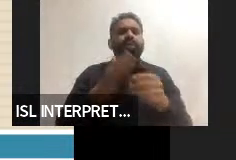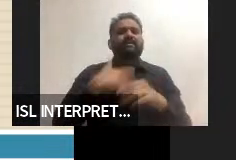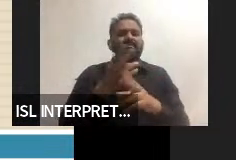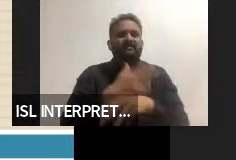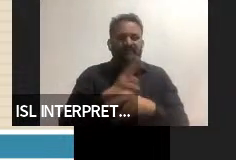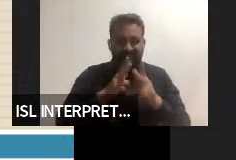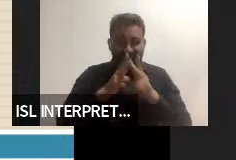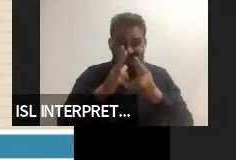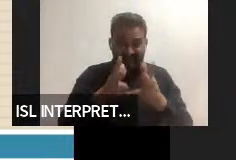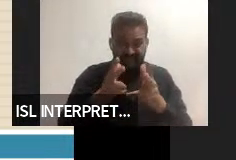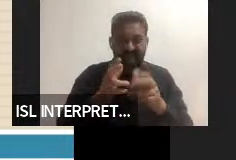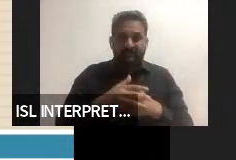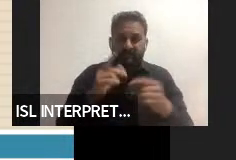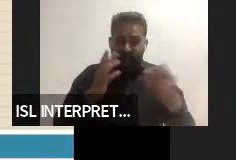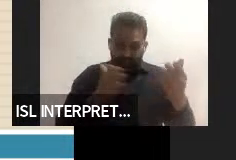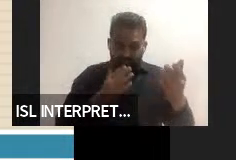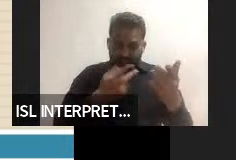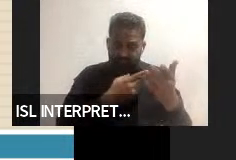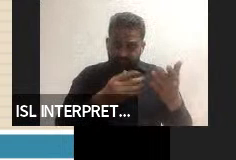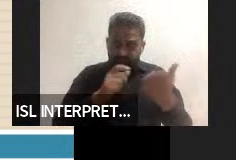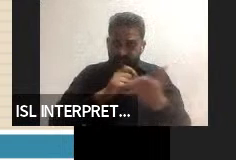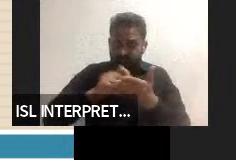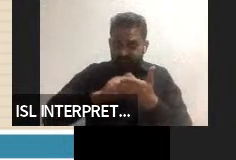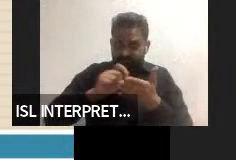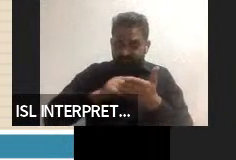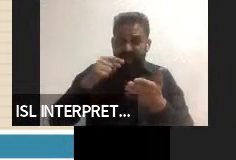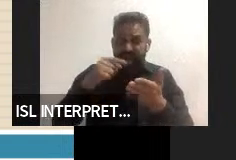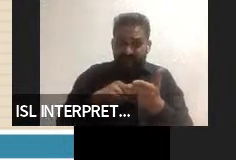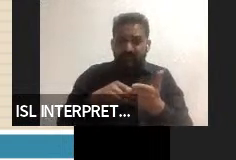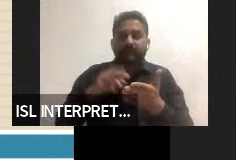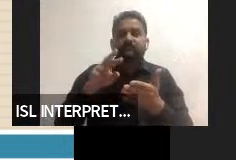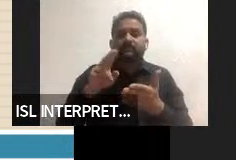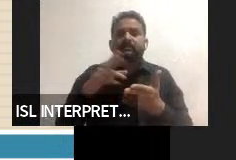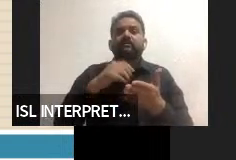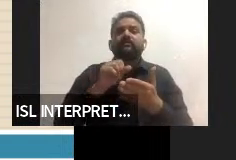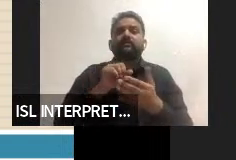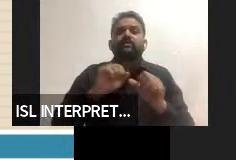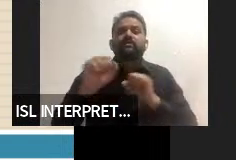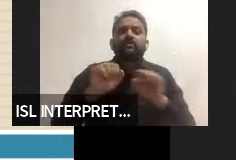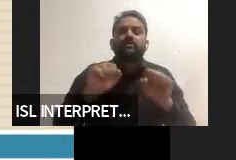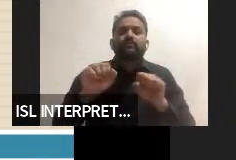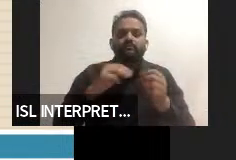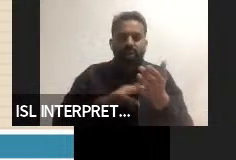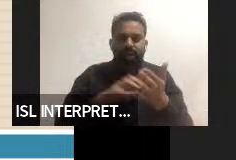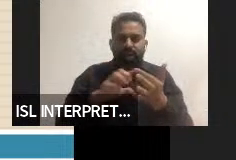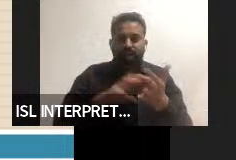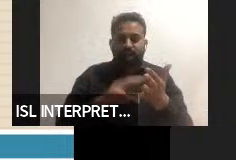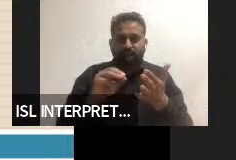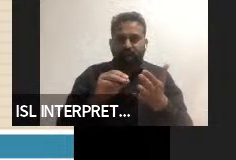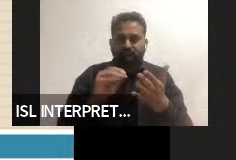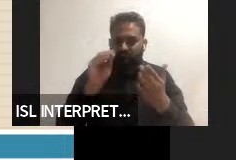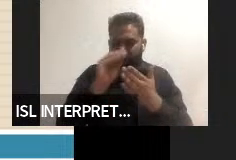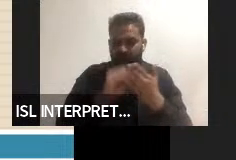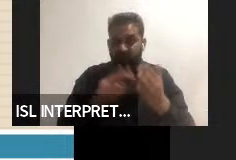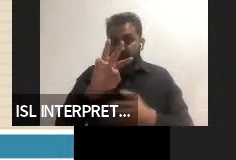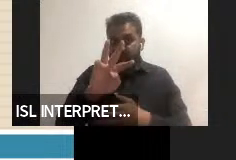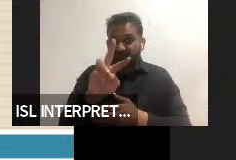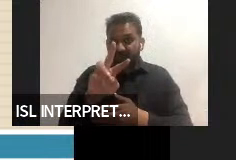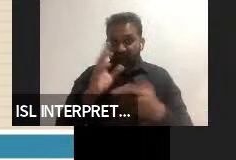those pages which you write is not counted towards your memoranda pages, with 32 pages which you have been